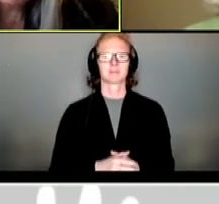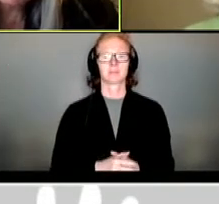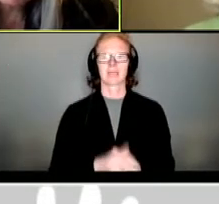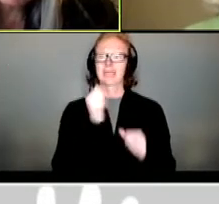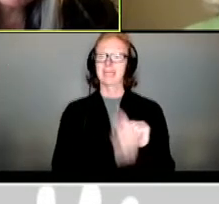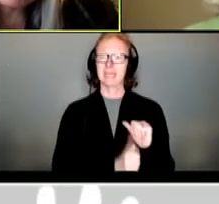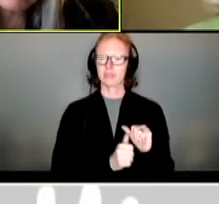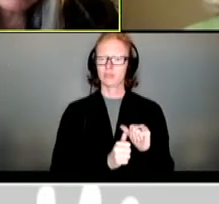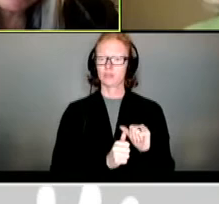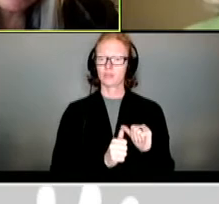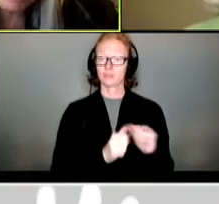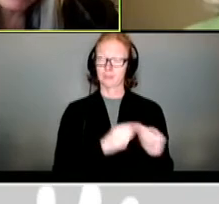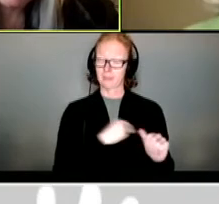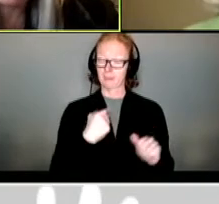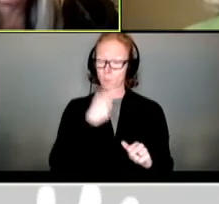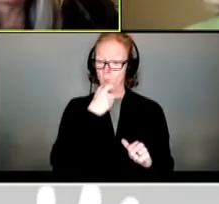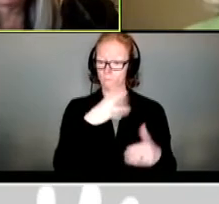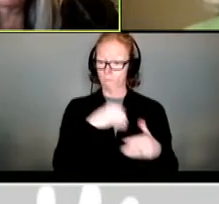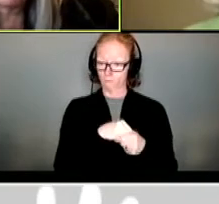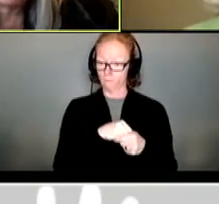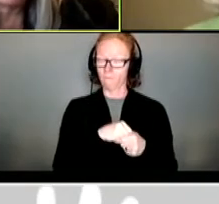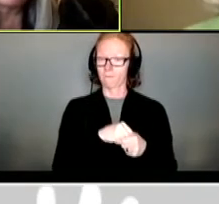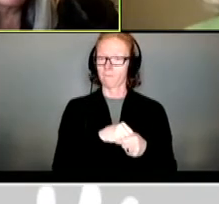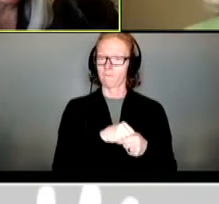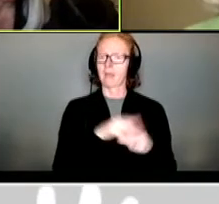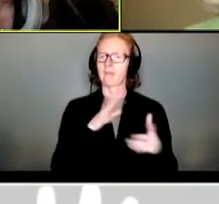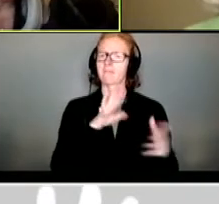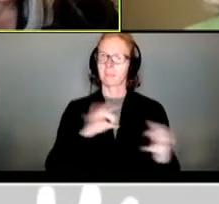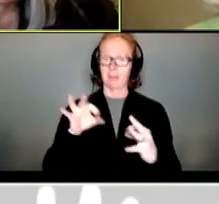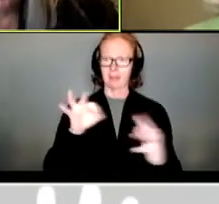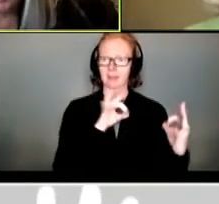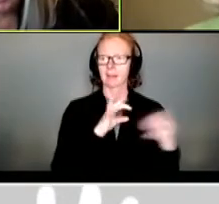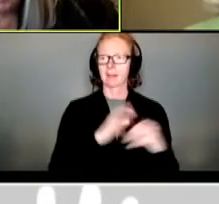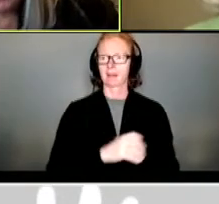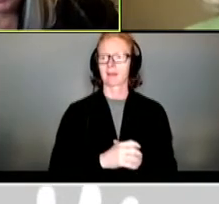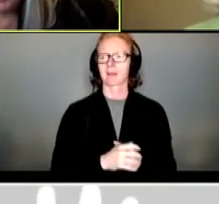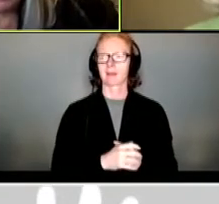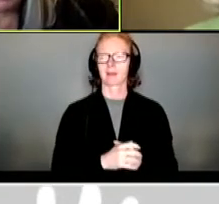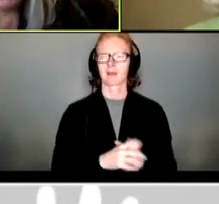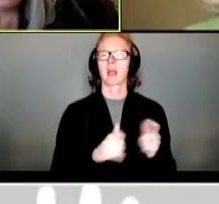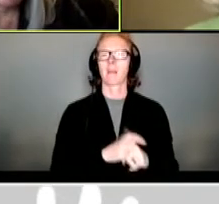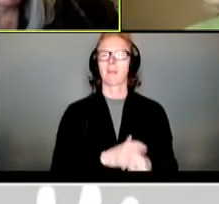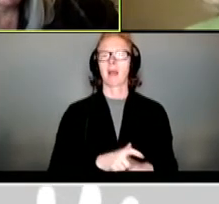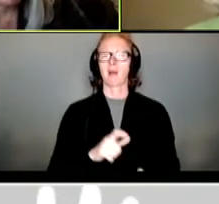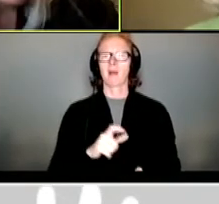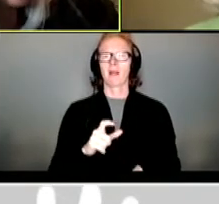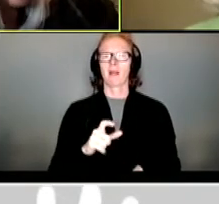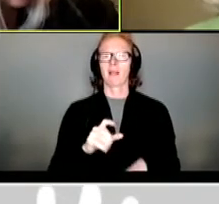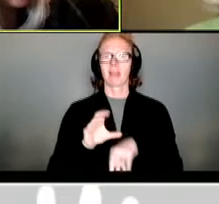members to give us input on the body-worn camera